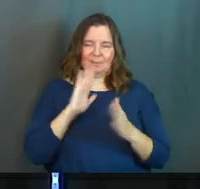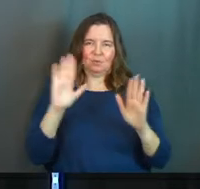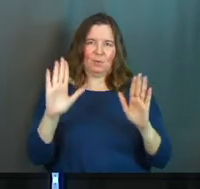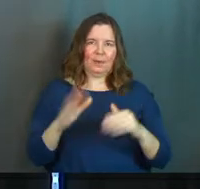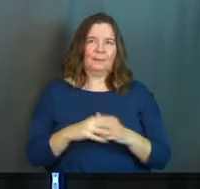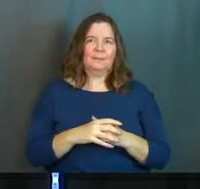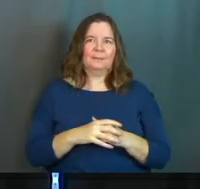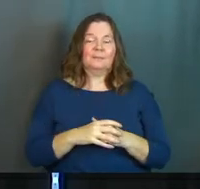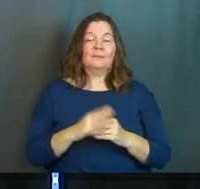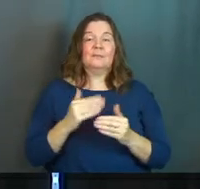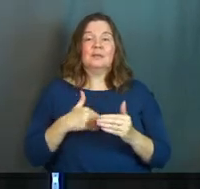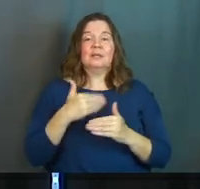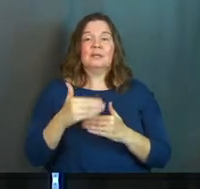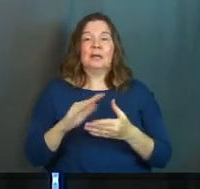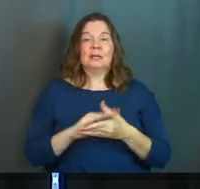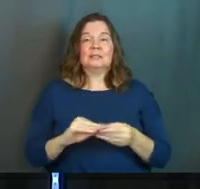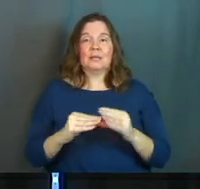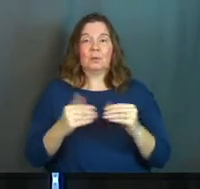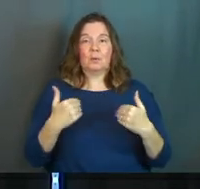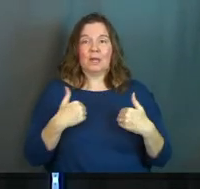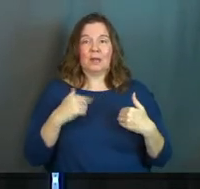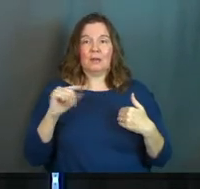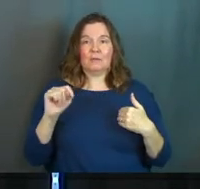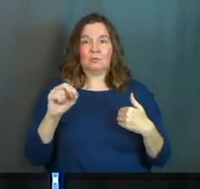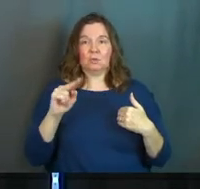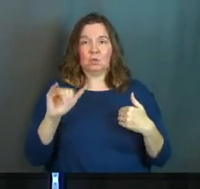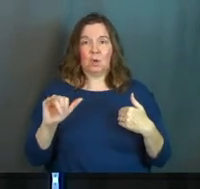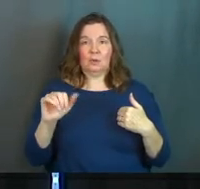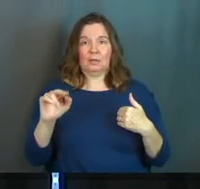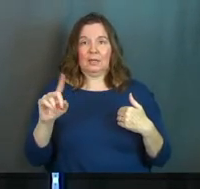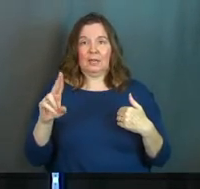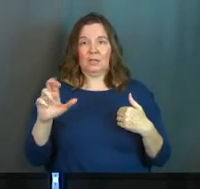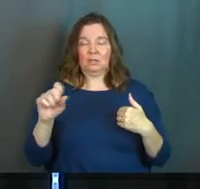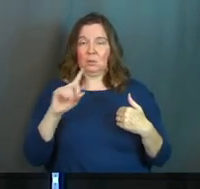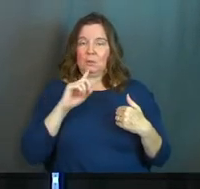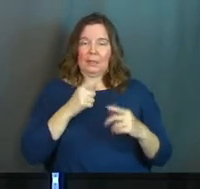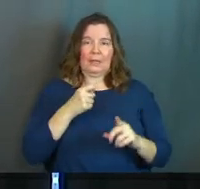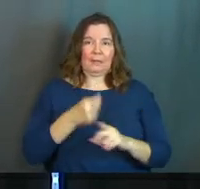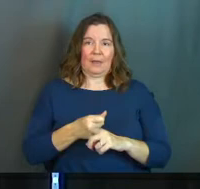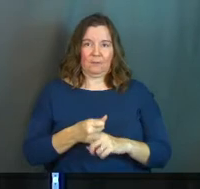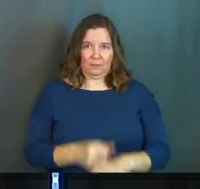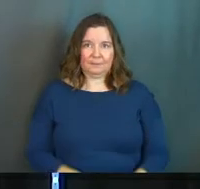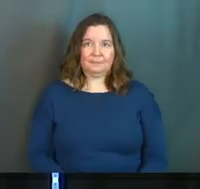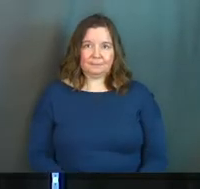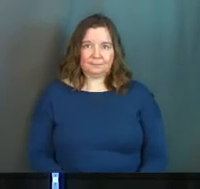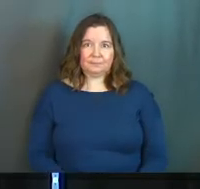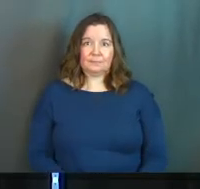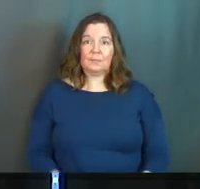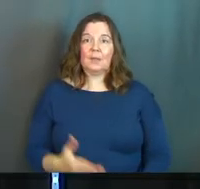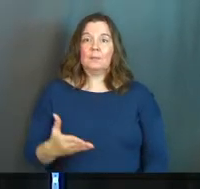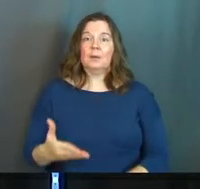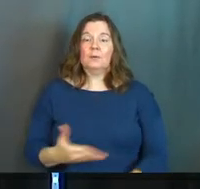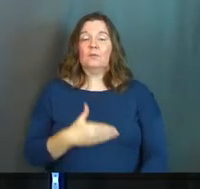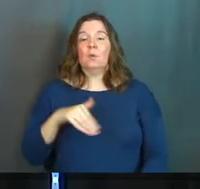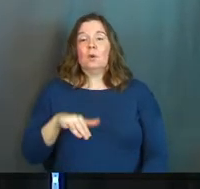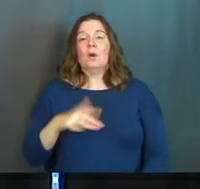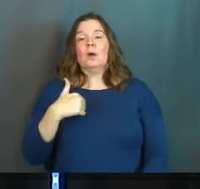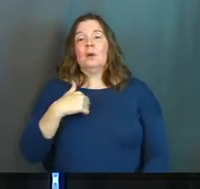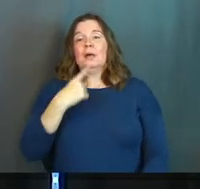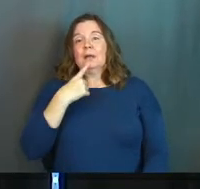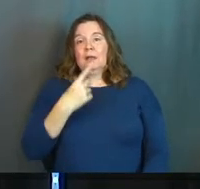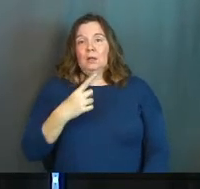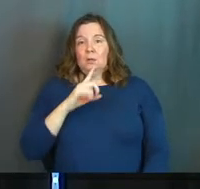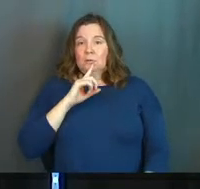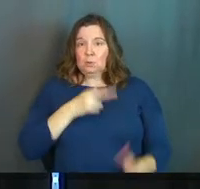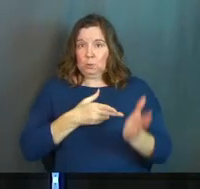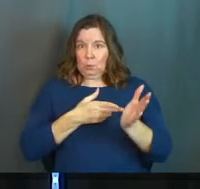to be so great. Next testimony we've got is from Tony Anders, and this is super impactful. Before we go into it, I just want to